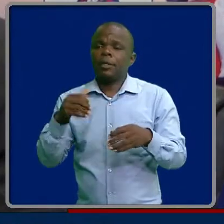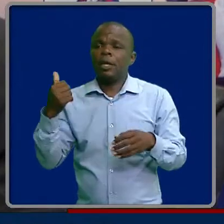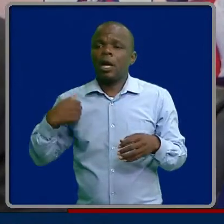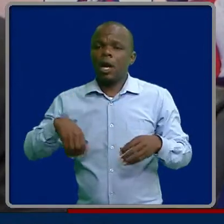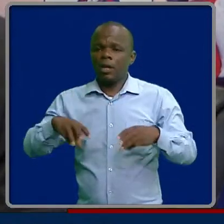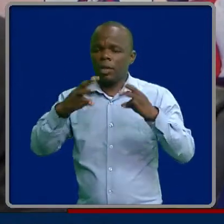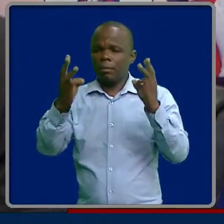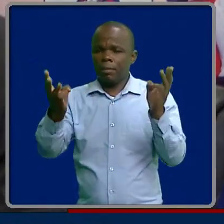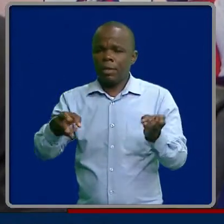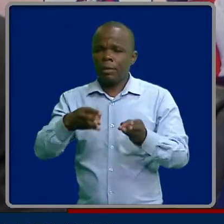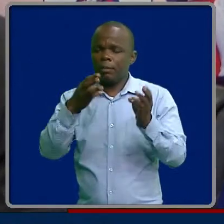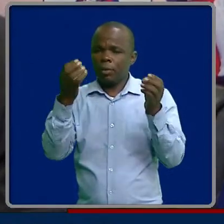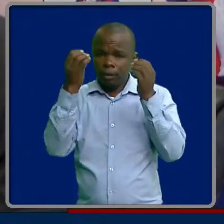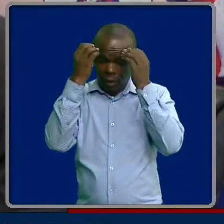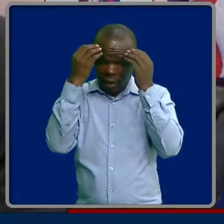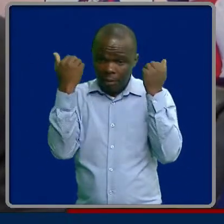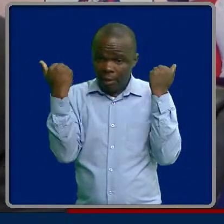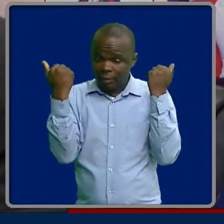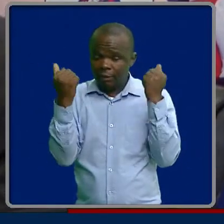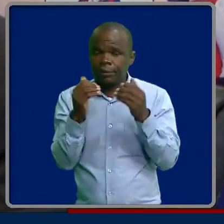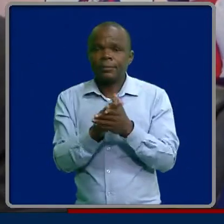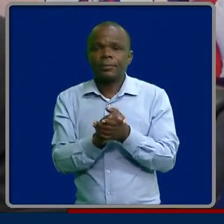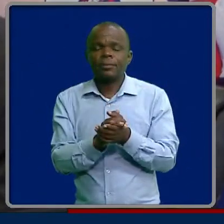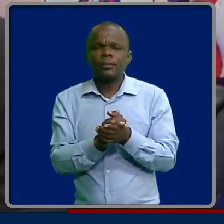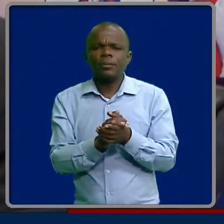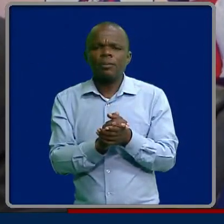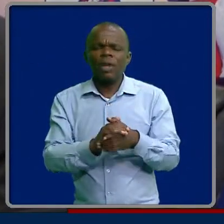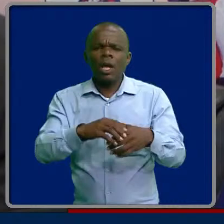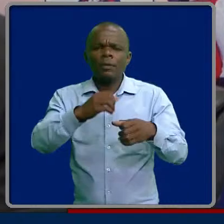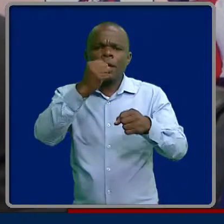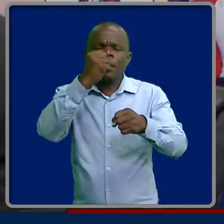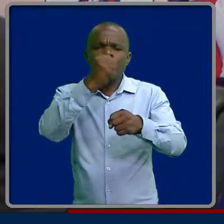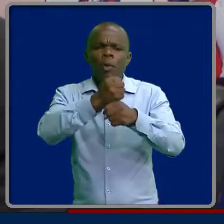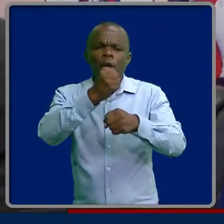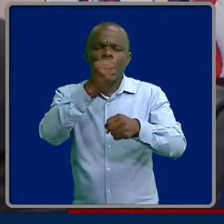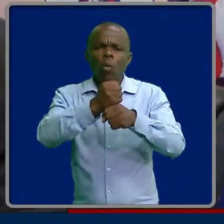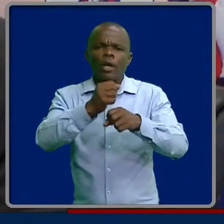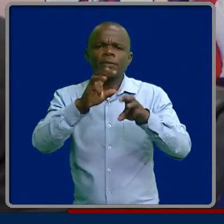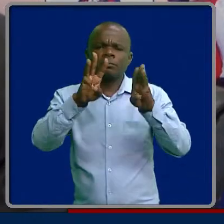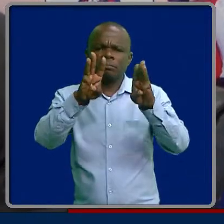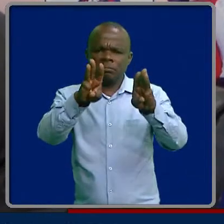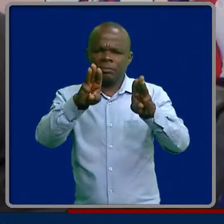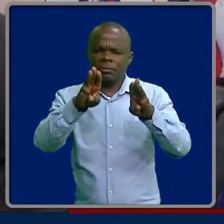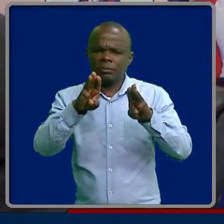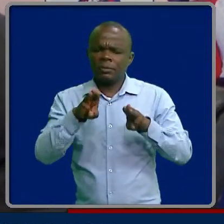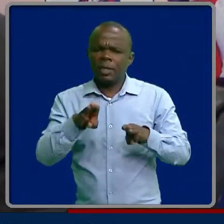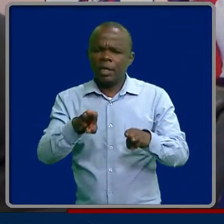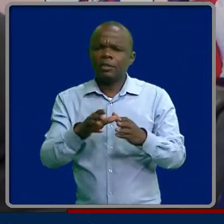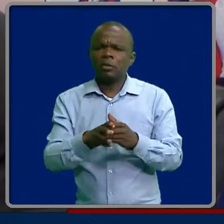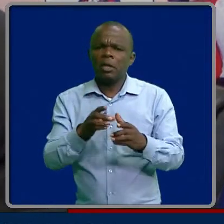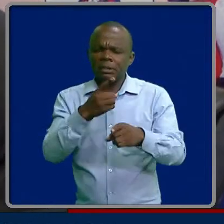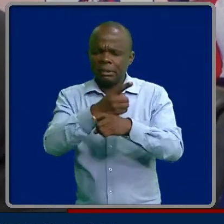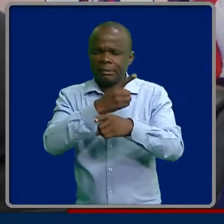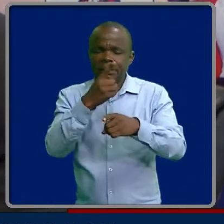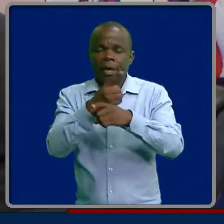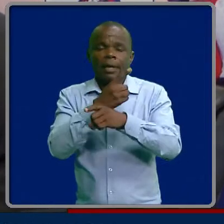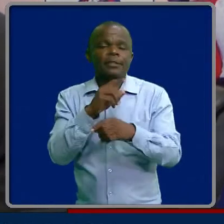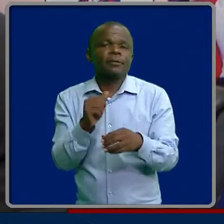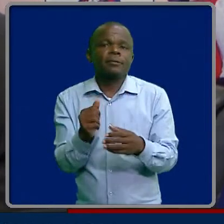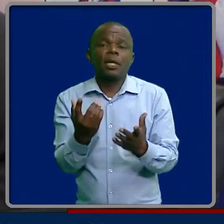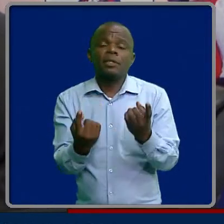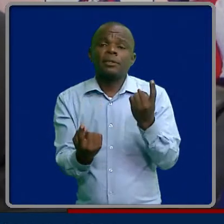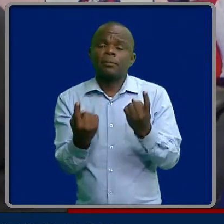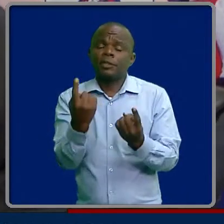the workplace, wena kunene ngicabanga ukuthi sesikhathi lapho khona sithi ikhulumisa naletinto. Ikakhulu ngoba ukhansela